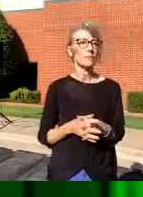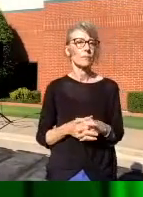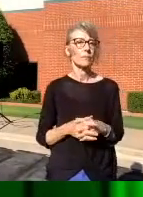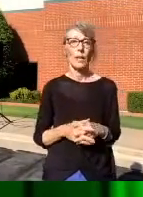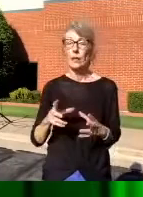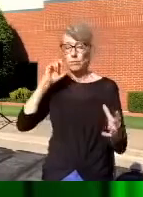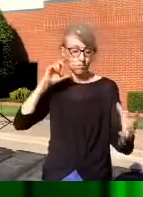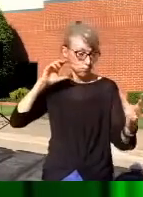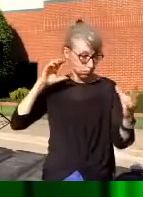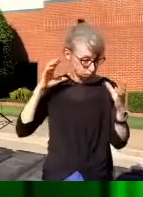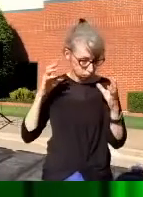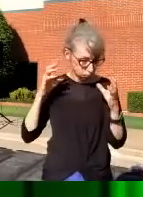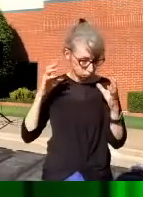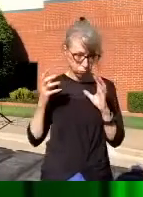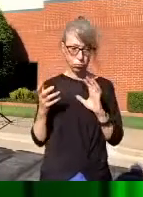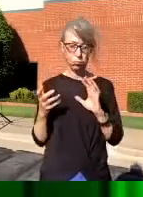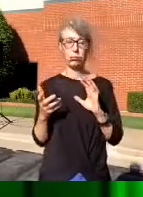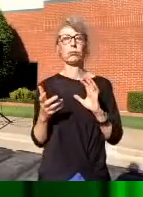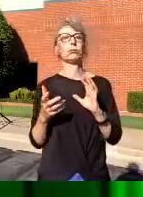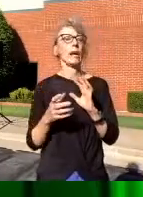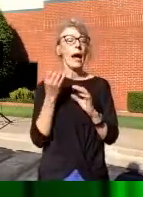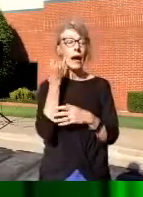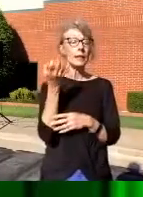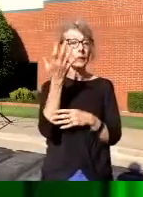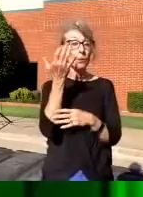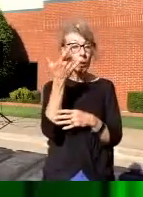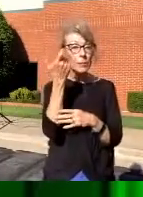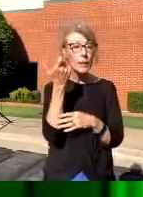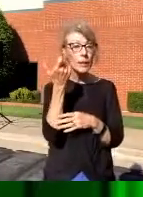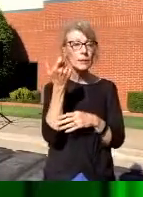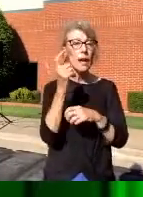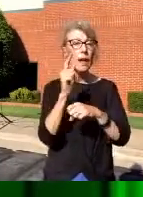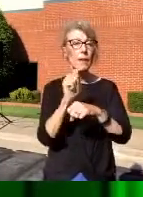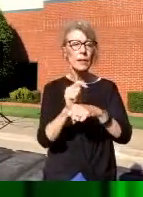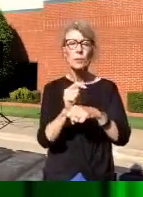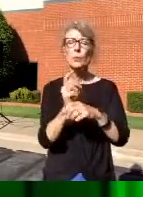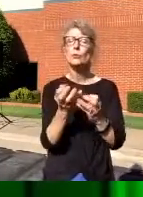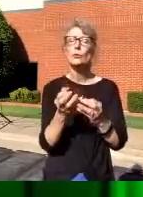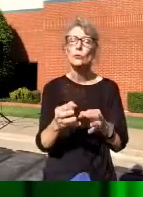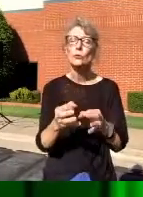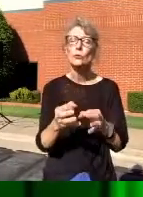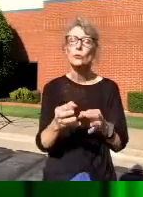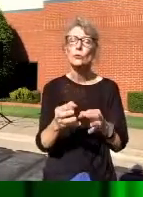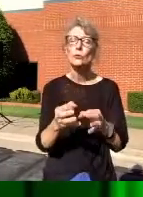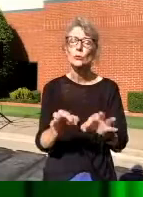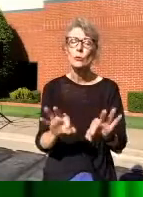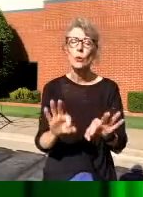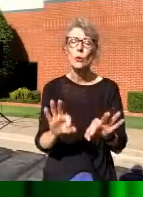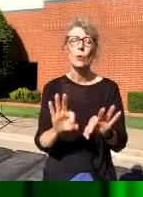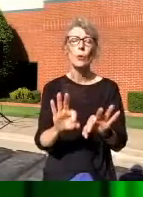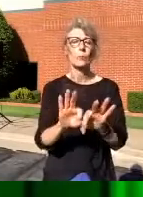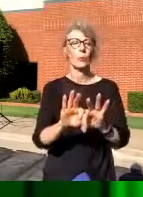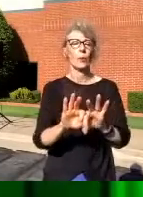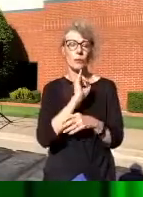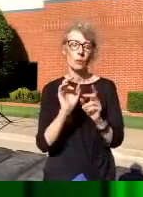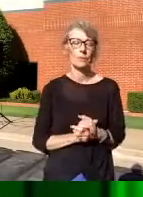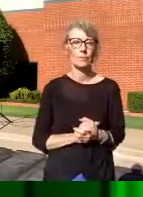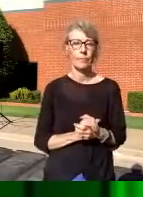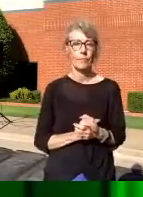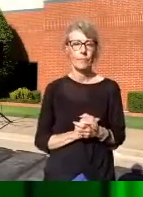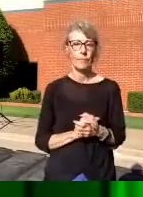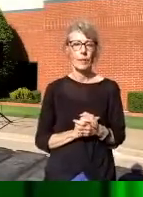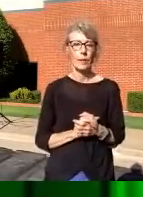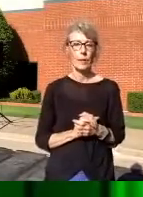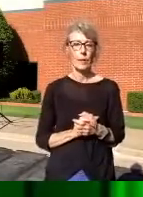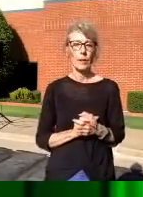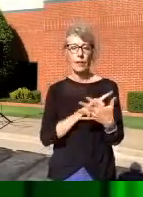here because of how significant this was. And so here's where all this is boiling down to. It's boiling down to I want to ask you a few questions here. I want you to dial back